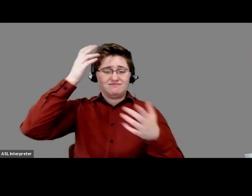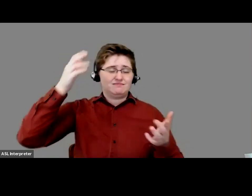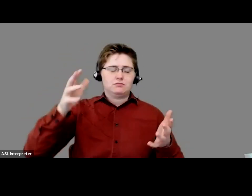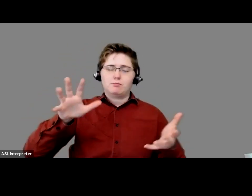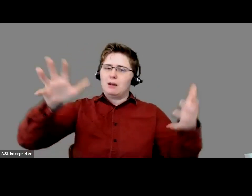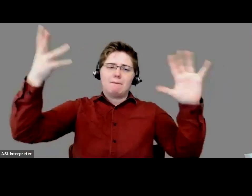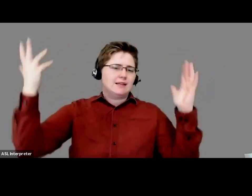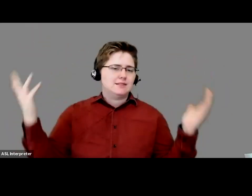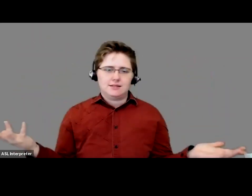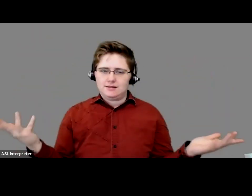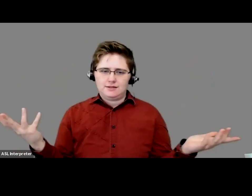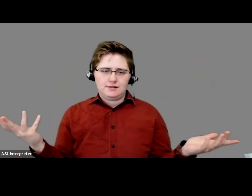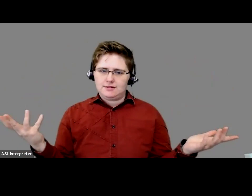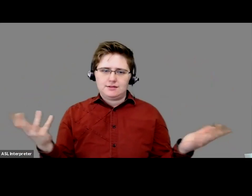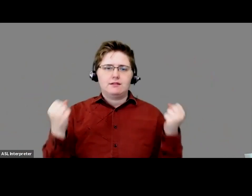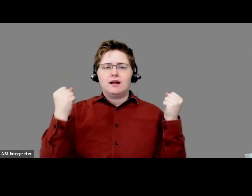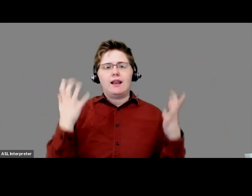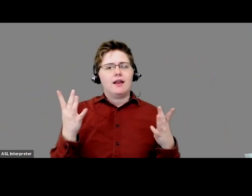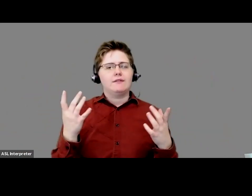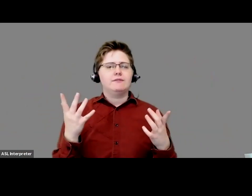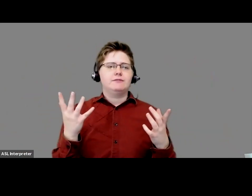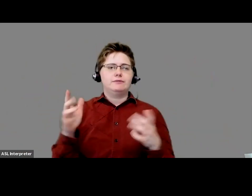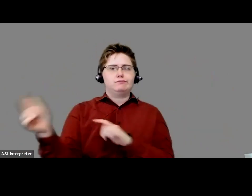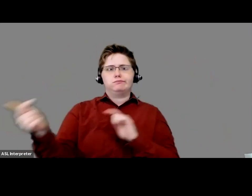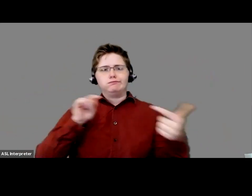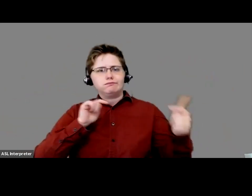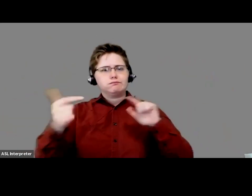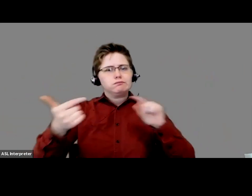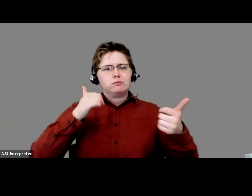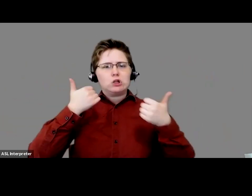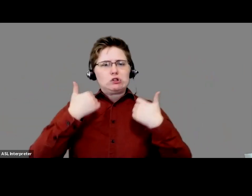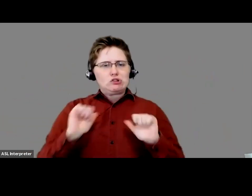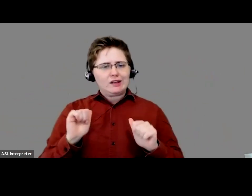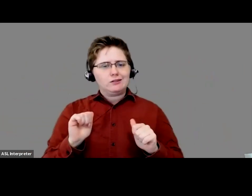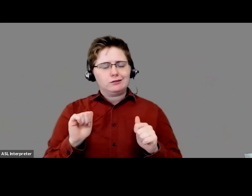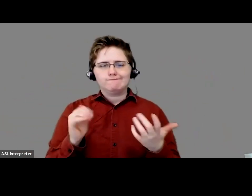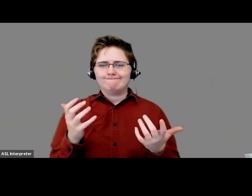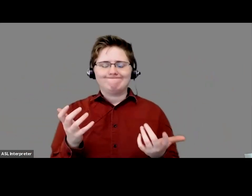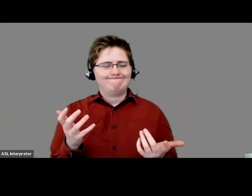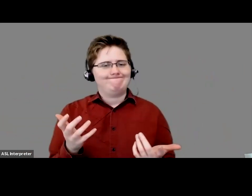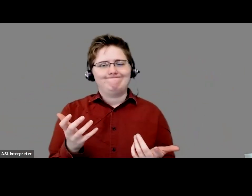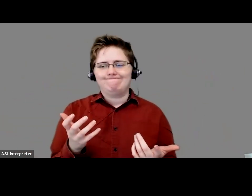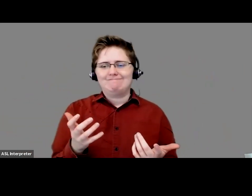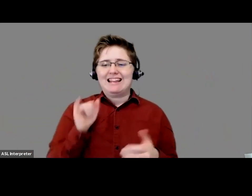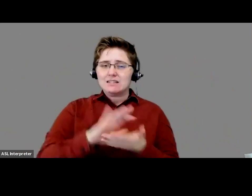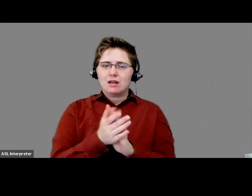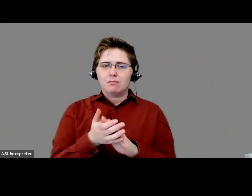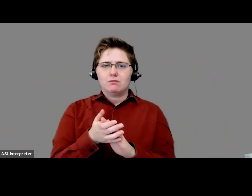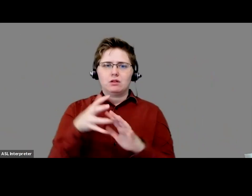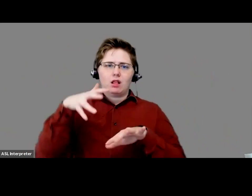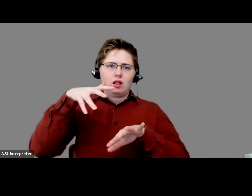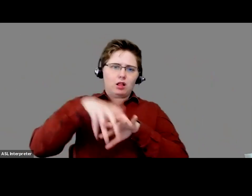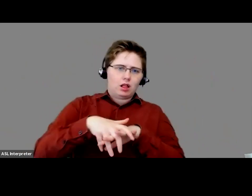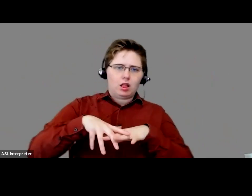mess of a lot of back and forth in trying to, it's become so mired in